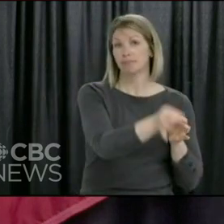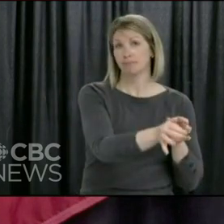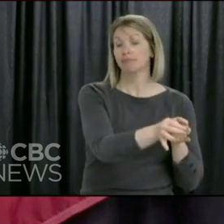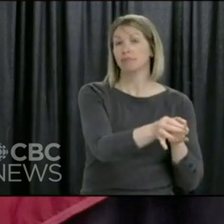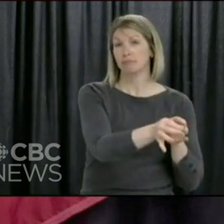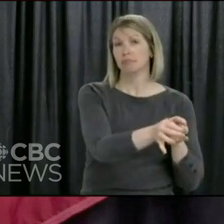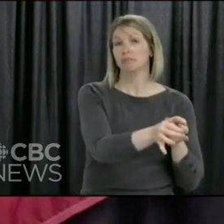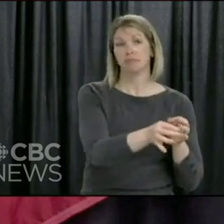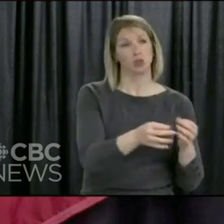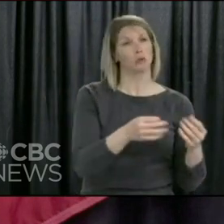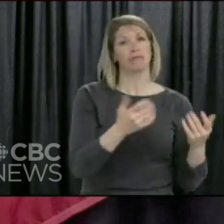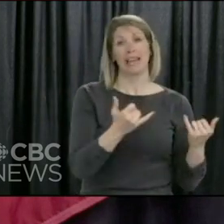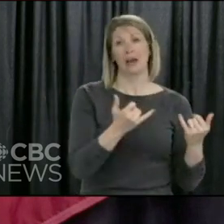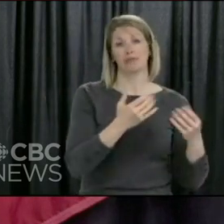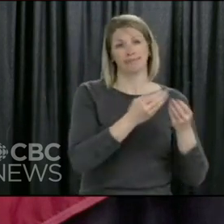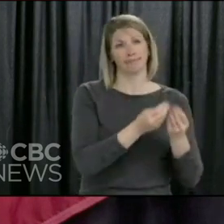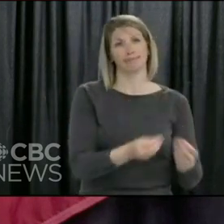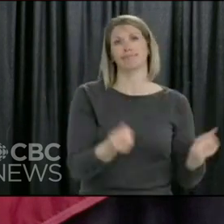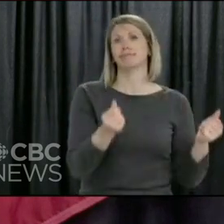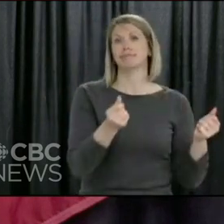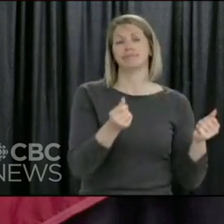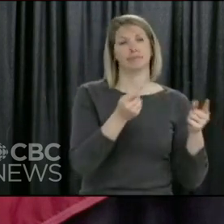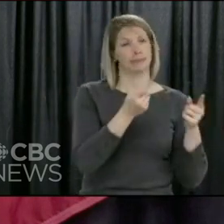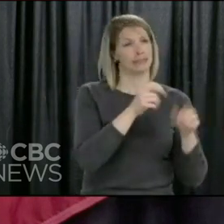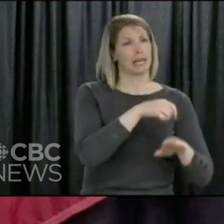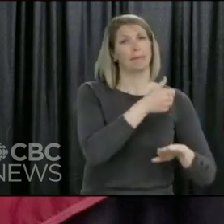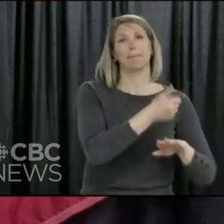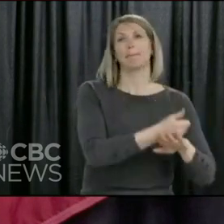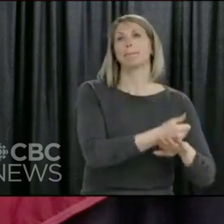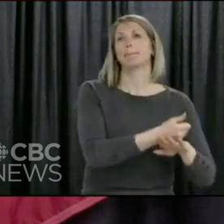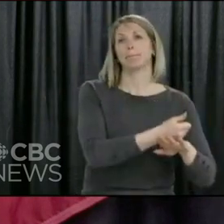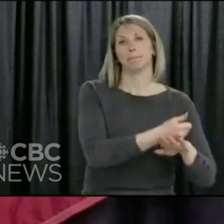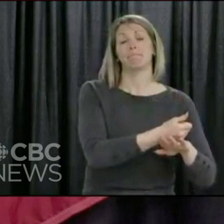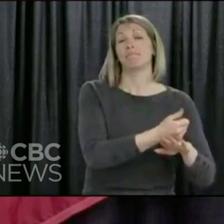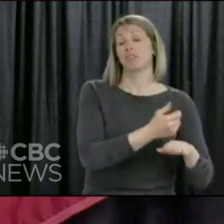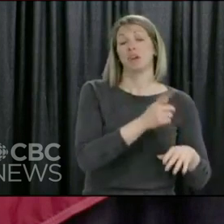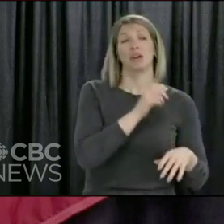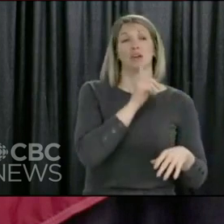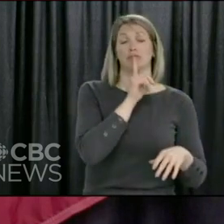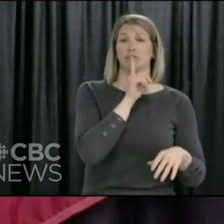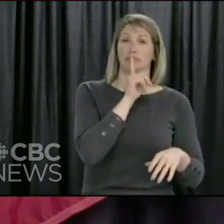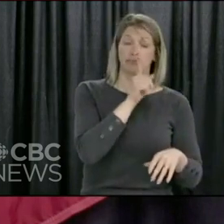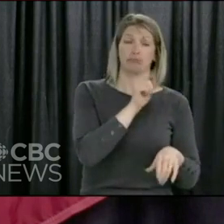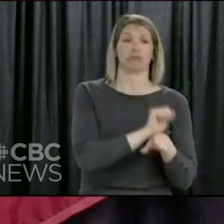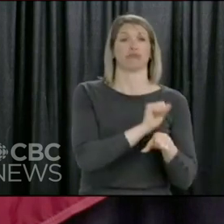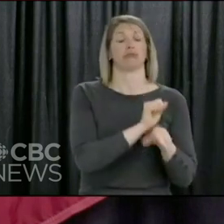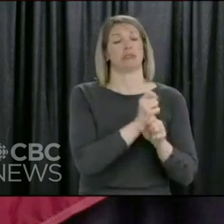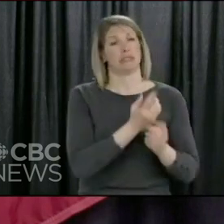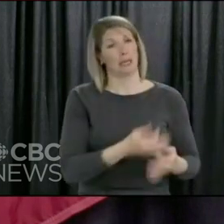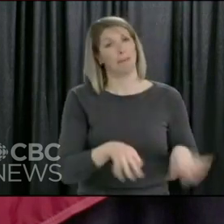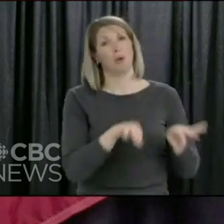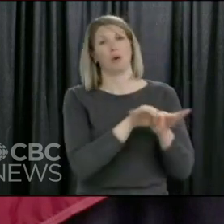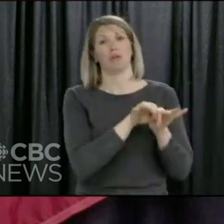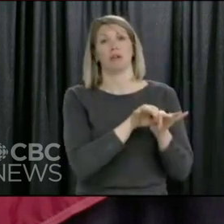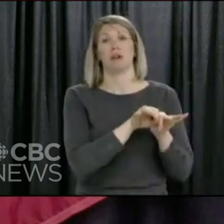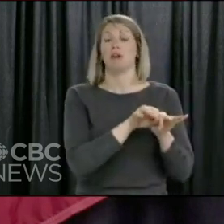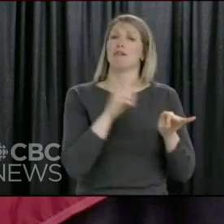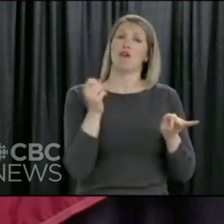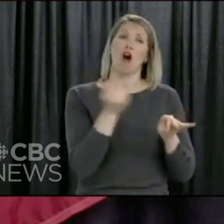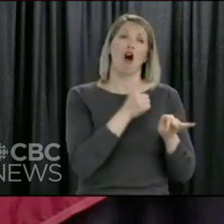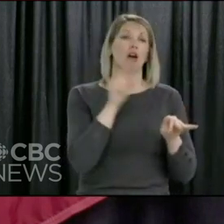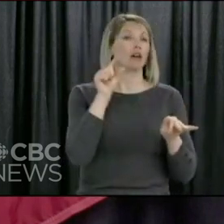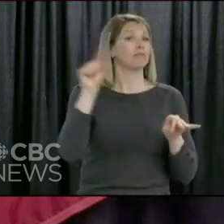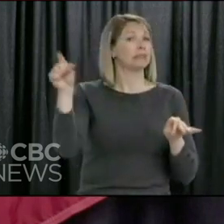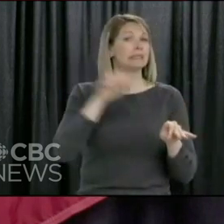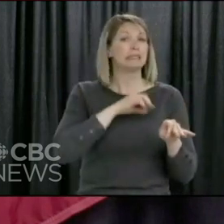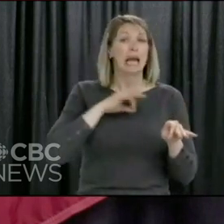they were able to conclude those and get an agreement in place. So I think it's extremely important for all government employees or all our public sector